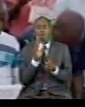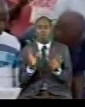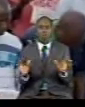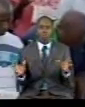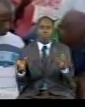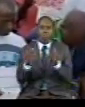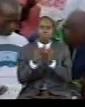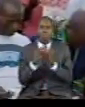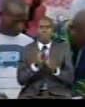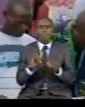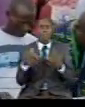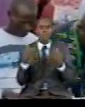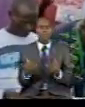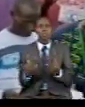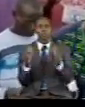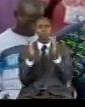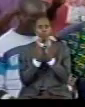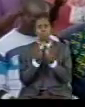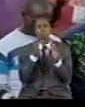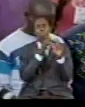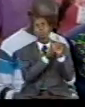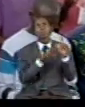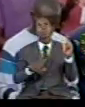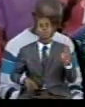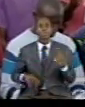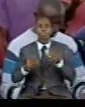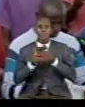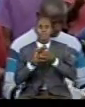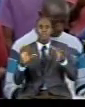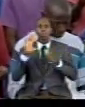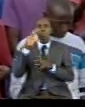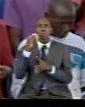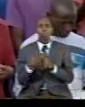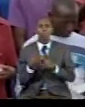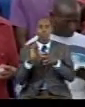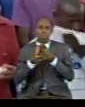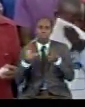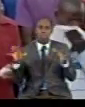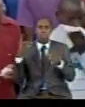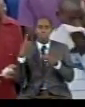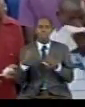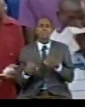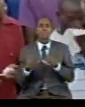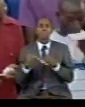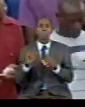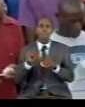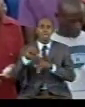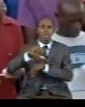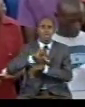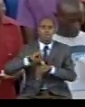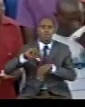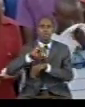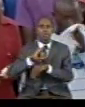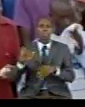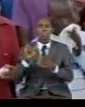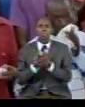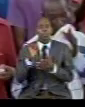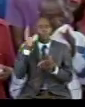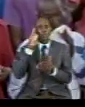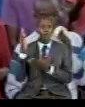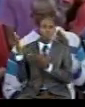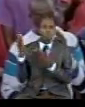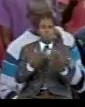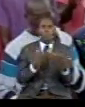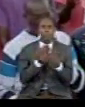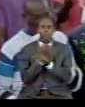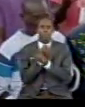say, Lord, release the word. Release the message. Release the anointing that will bring conviction of